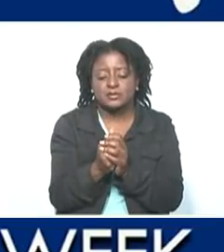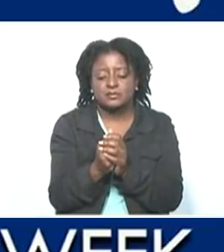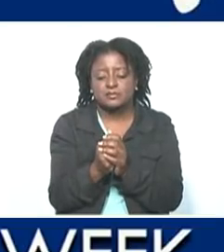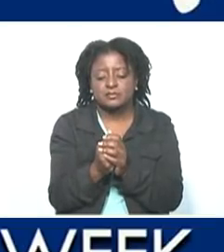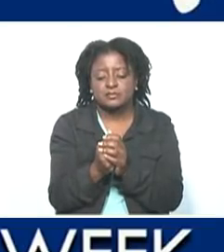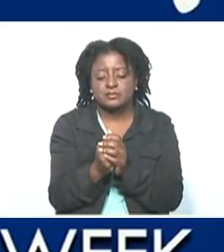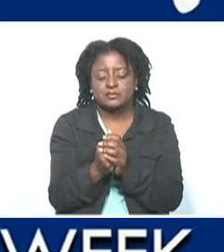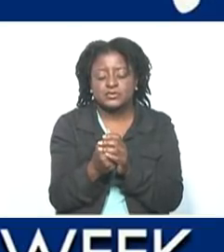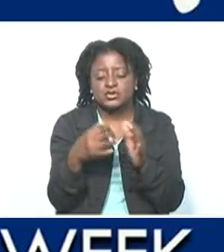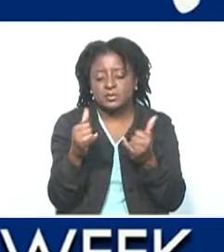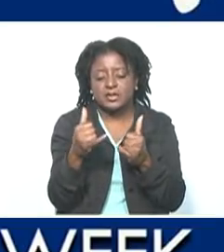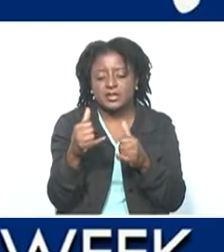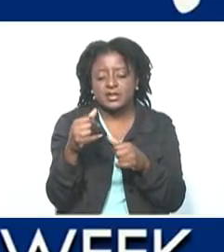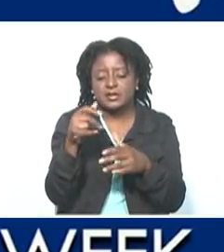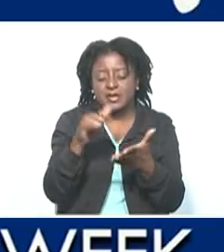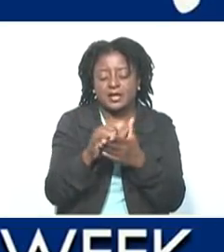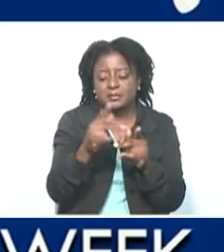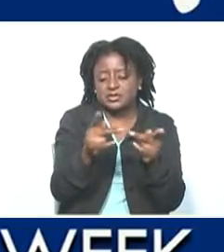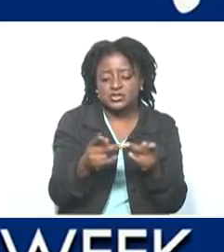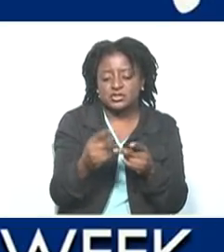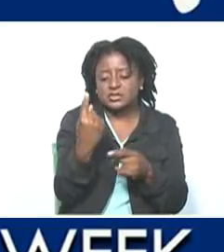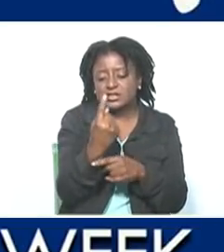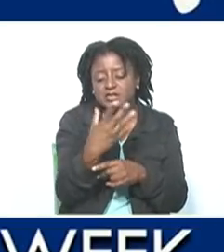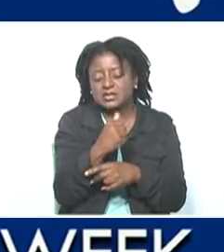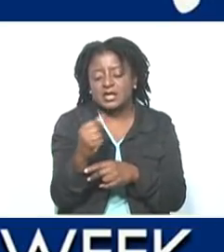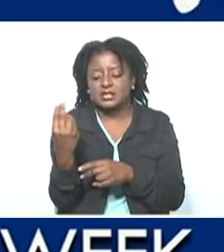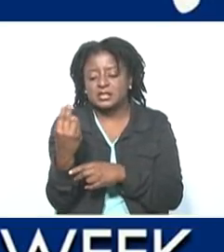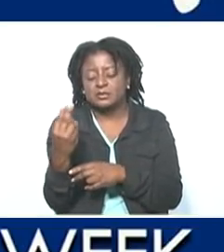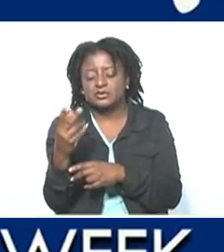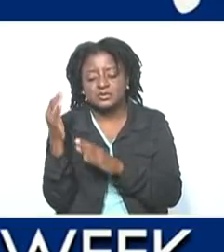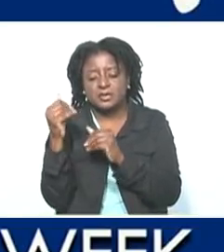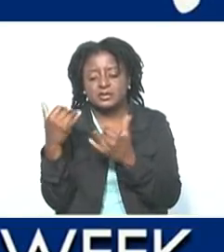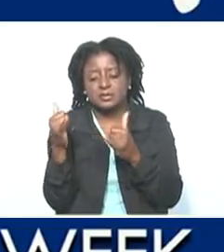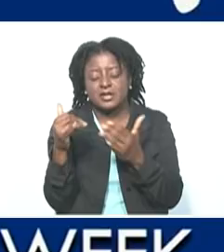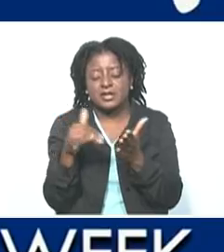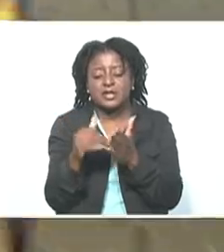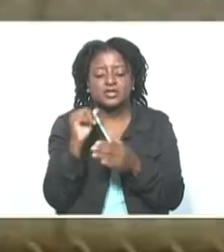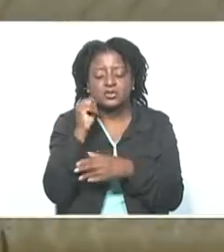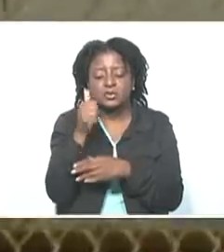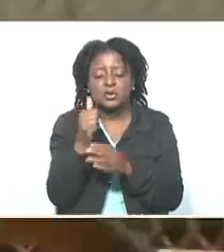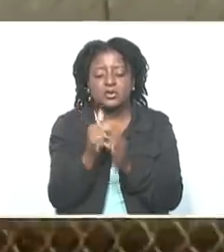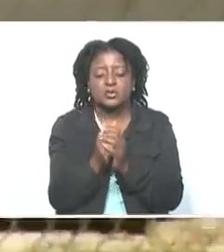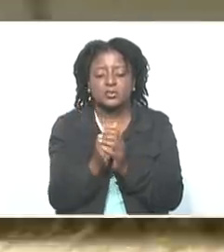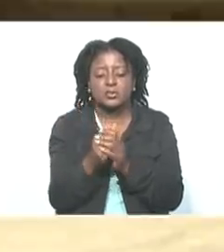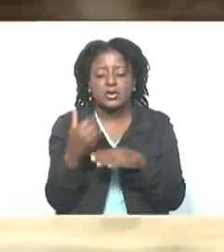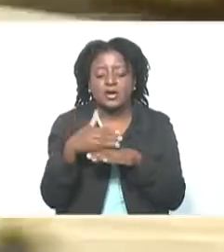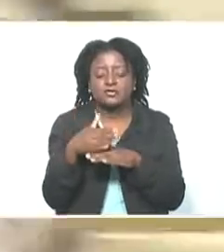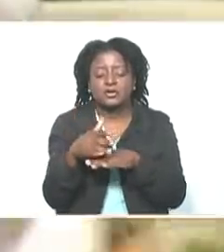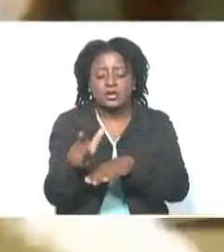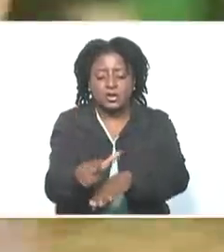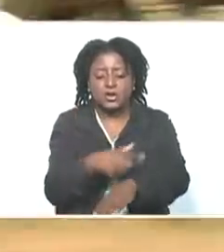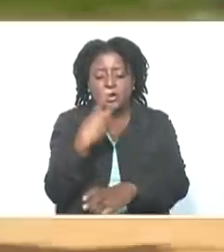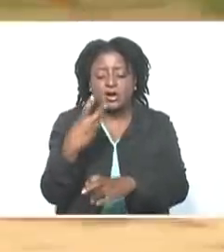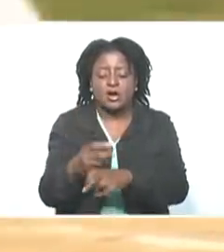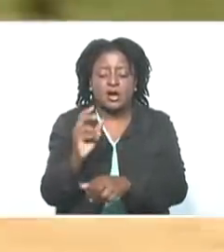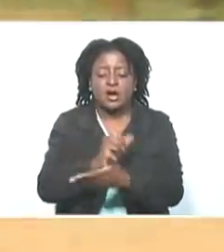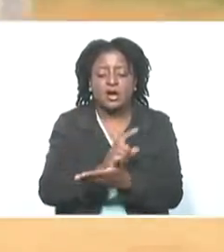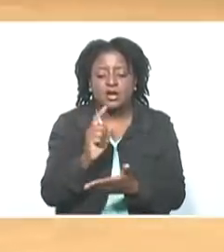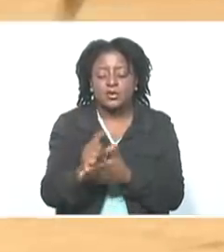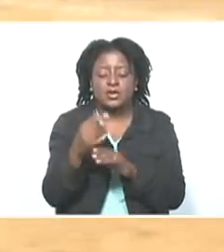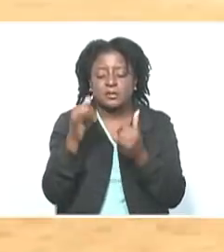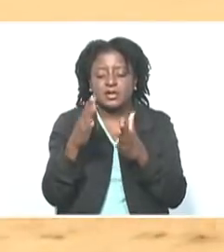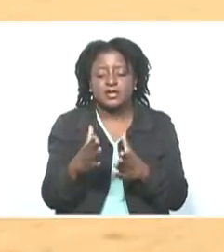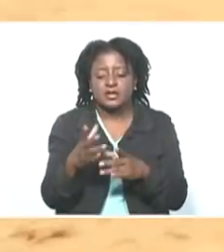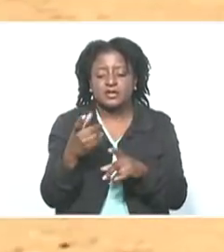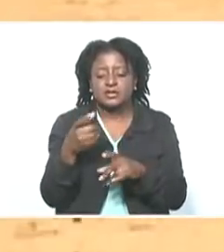both singles and doubles, Thompson expected back in action again tomorrow against Hofstra. After a long, hard week at work, players from the various teams